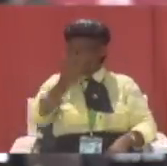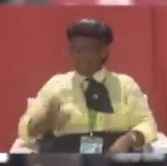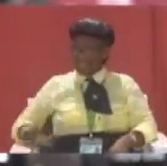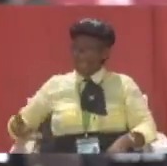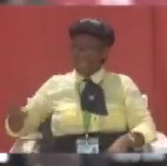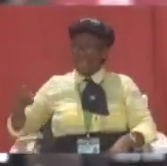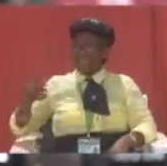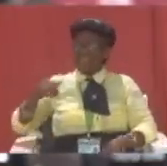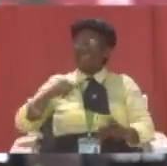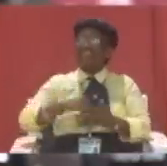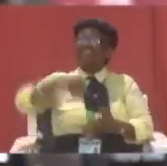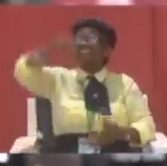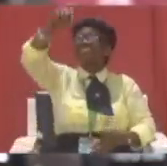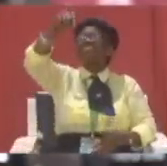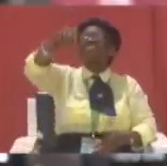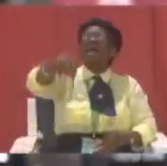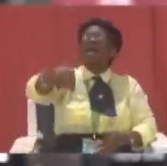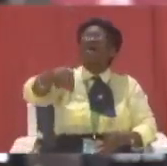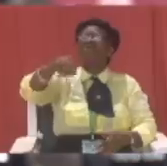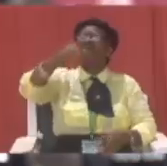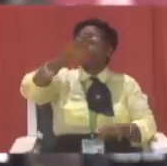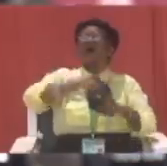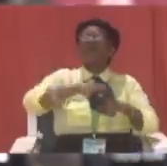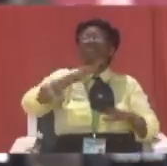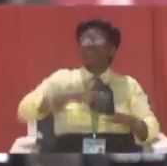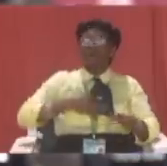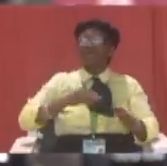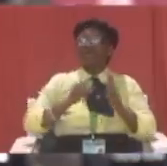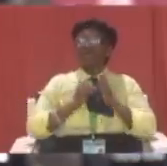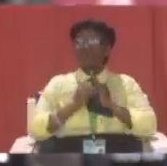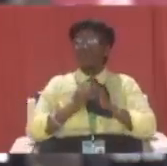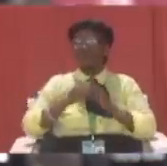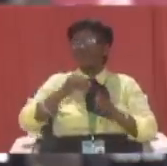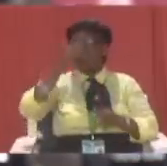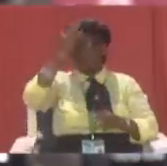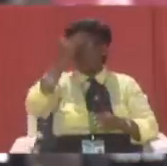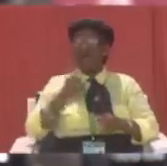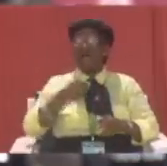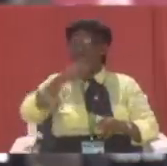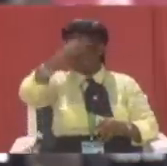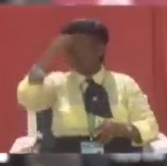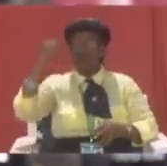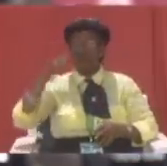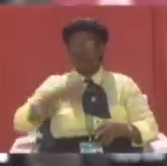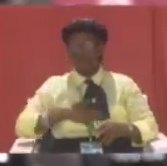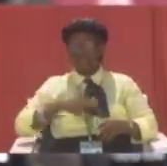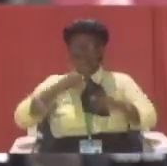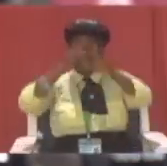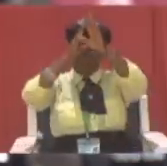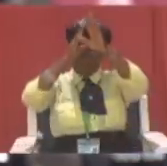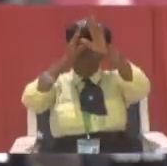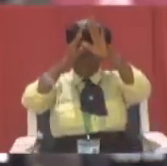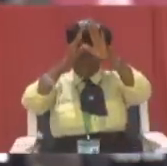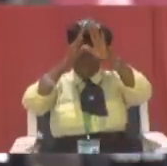of my own accord because my Father loves me. That's a wonder.